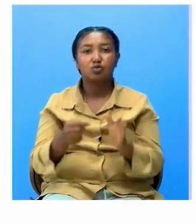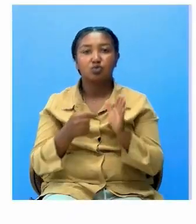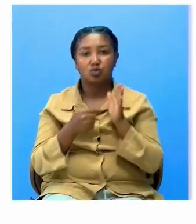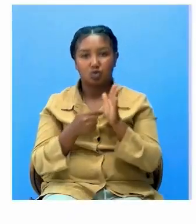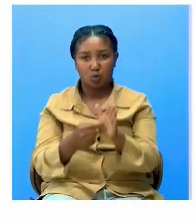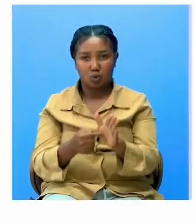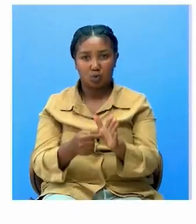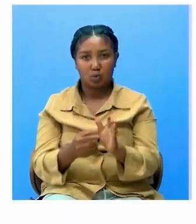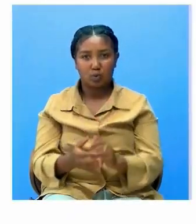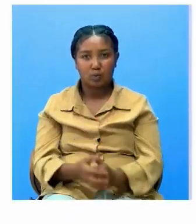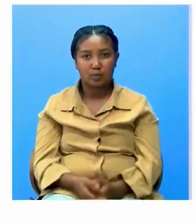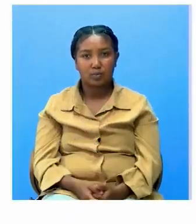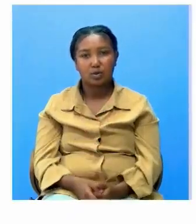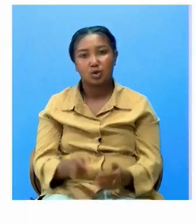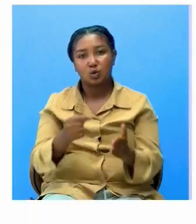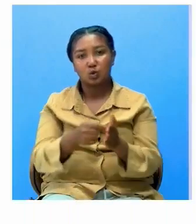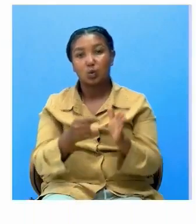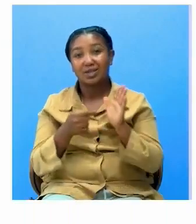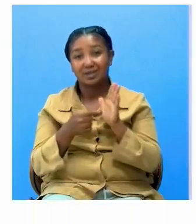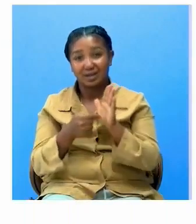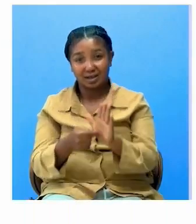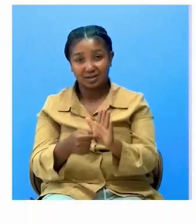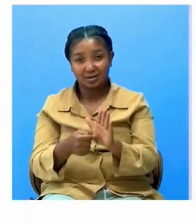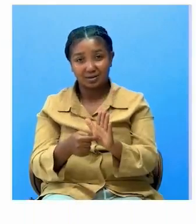show or to indicate